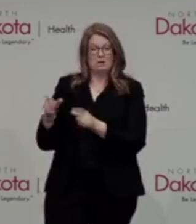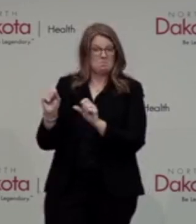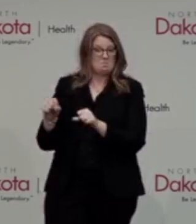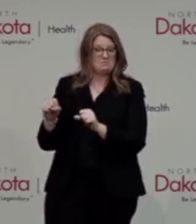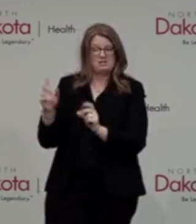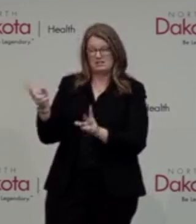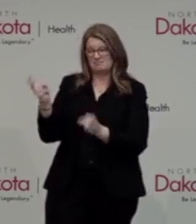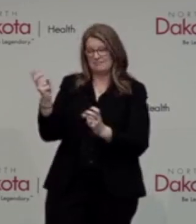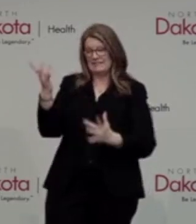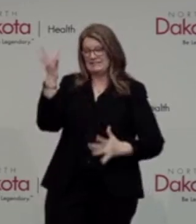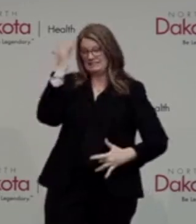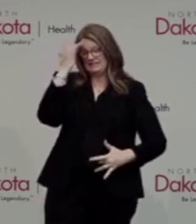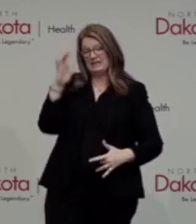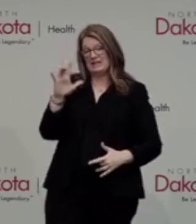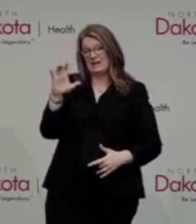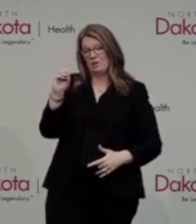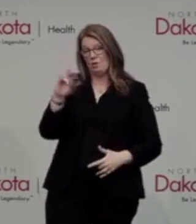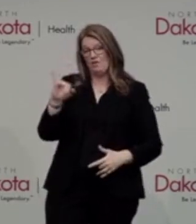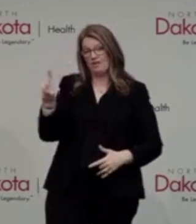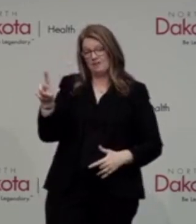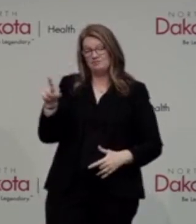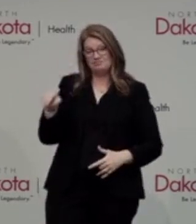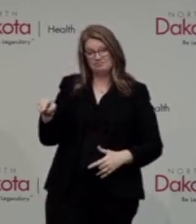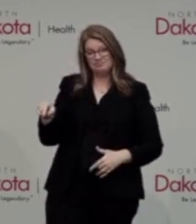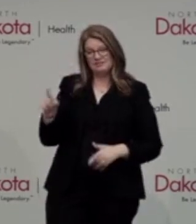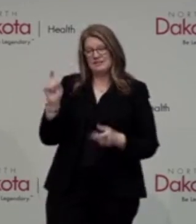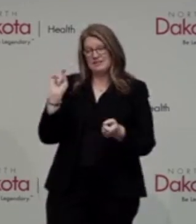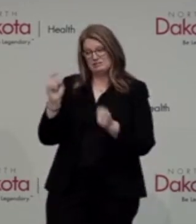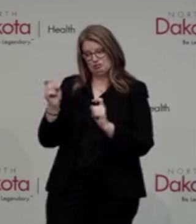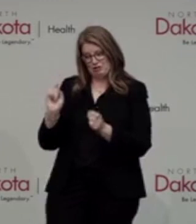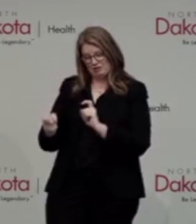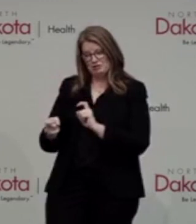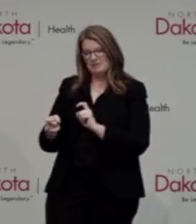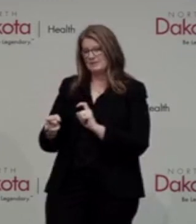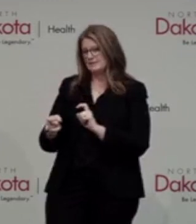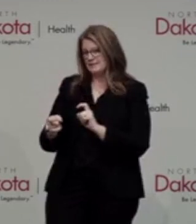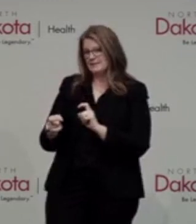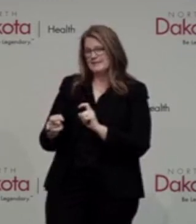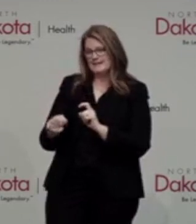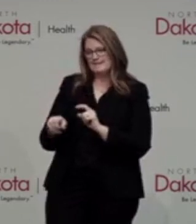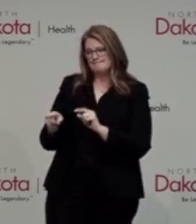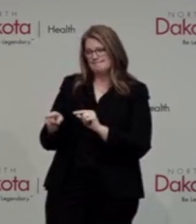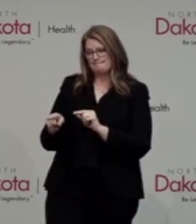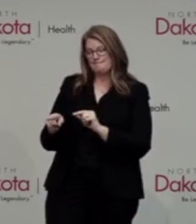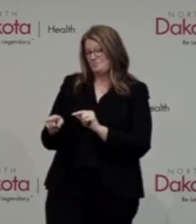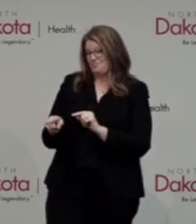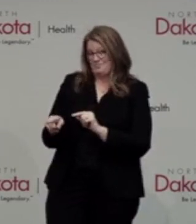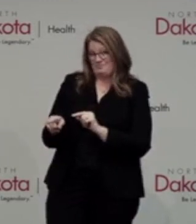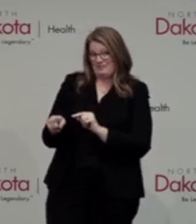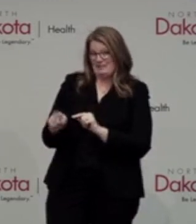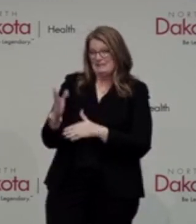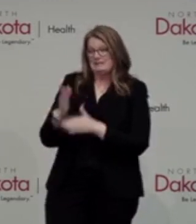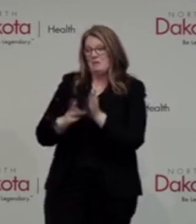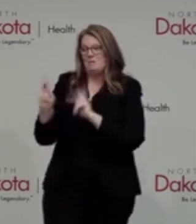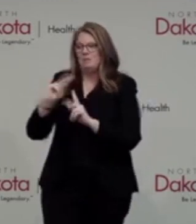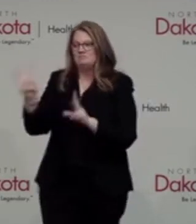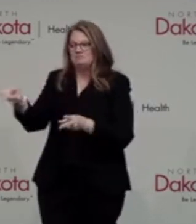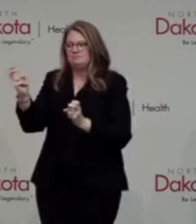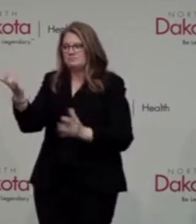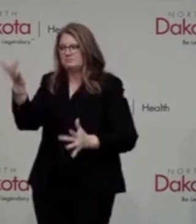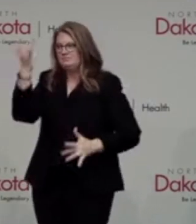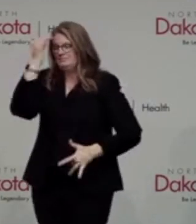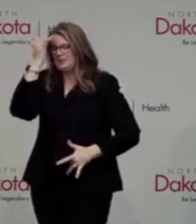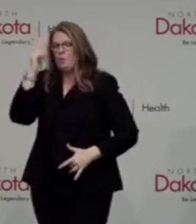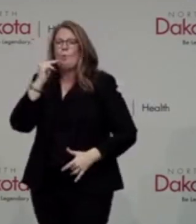COVID. And we know that COVID is evolving. We know that COVID, for some people, results in serious illness and